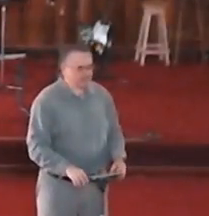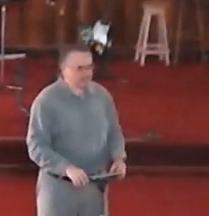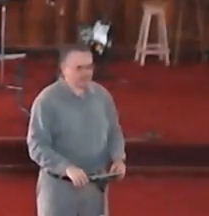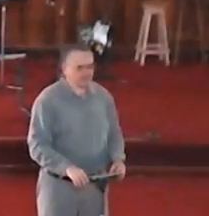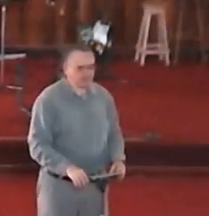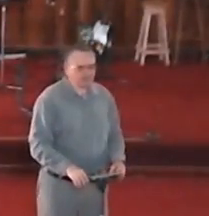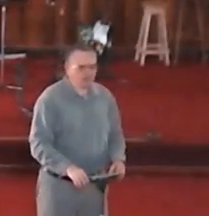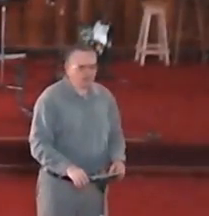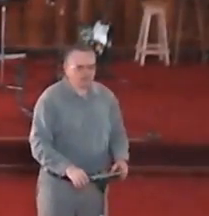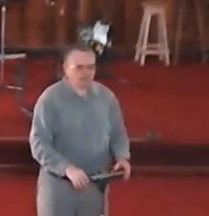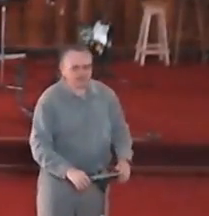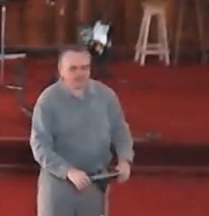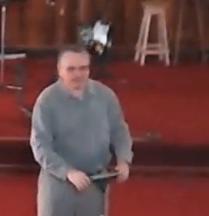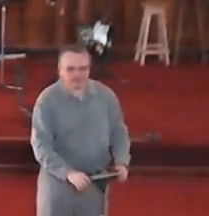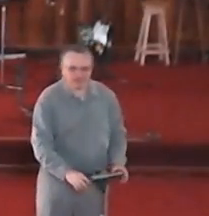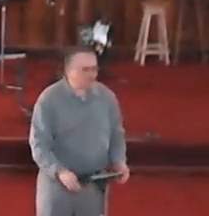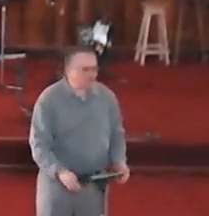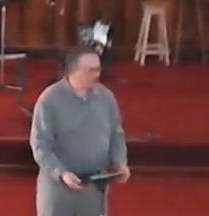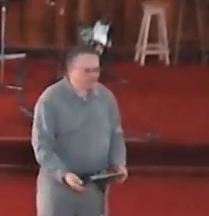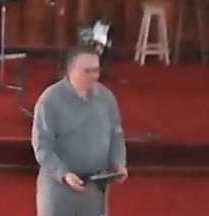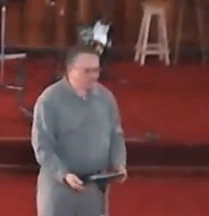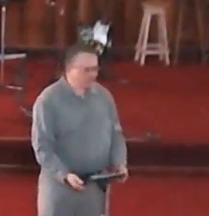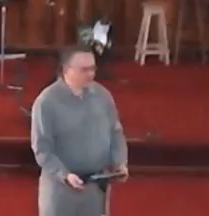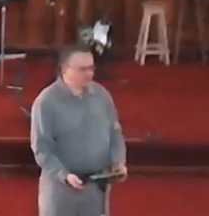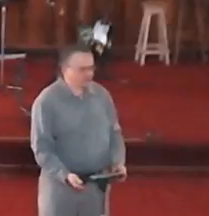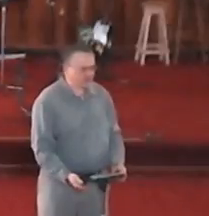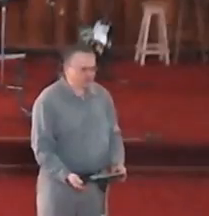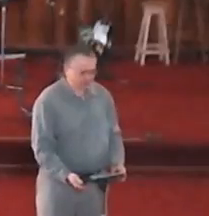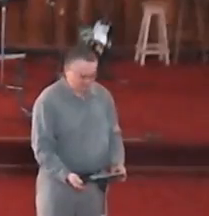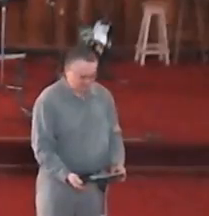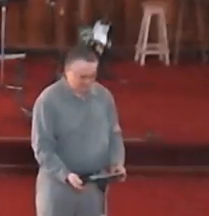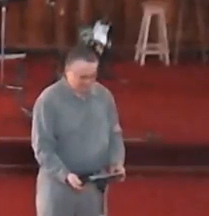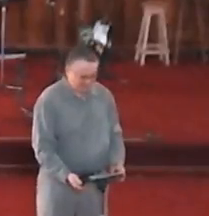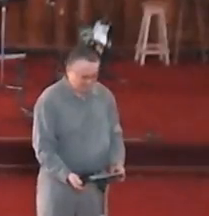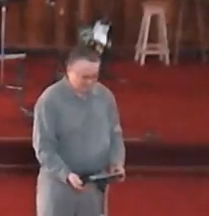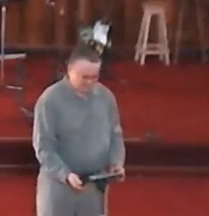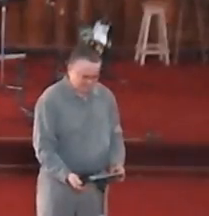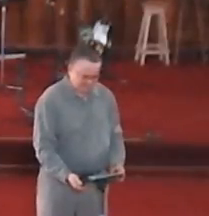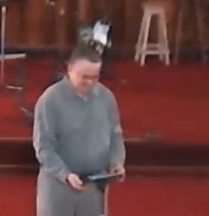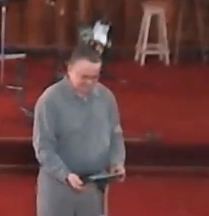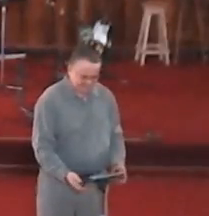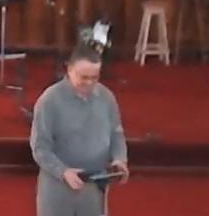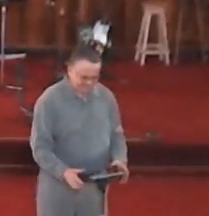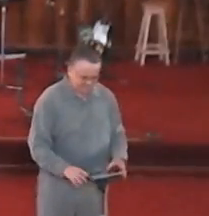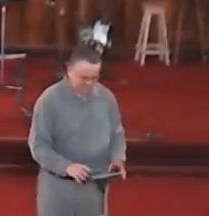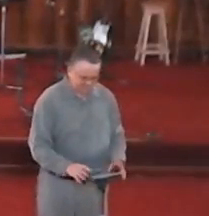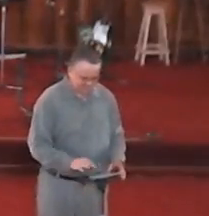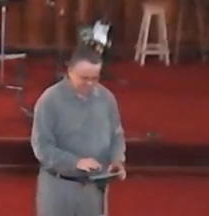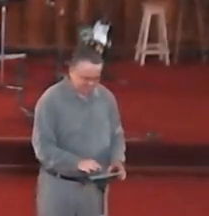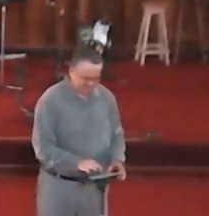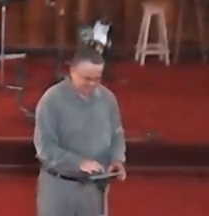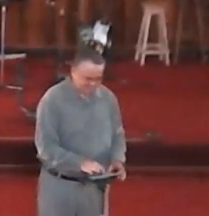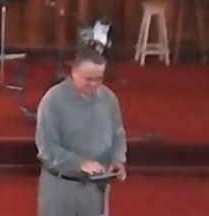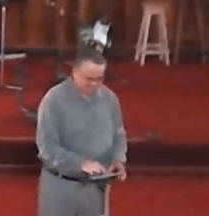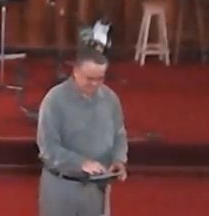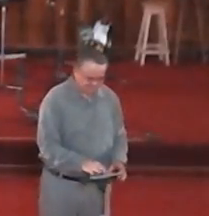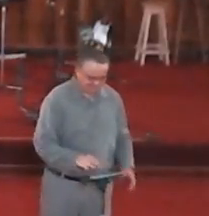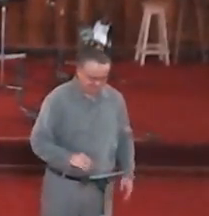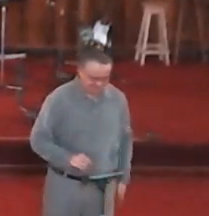alguien más o menos nuevo entre nosotros, no lo dejen solo, por favor. And don't leave anyone alone, especially someone who might be somewhat new.